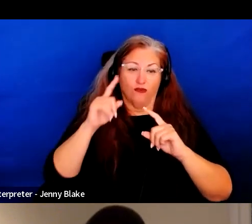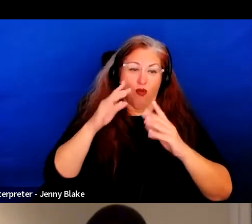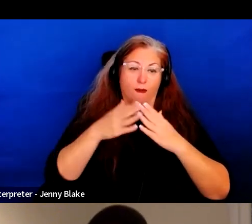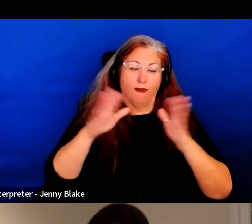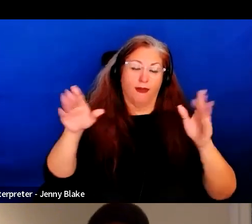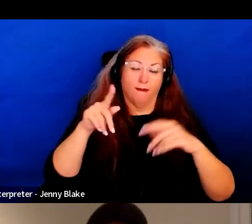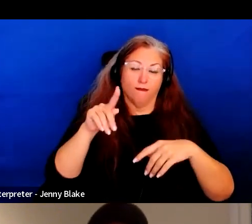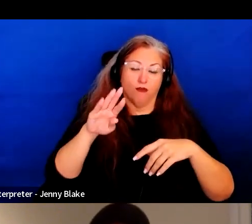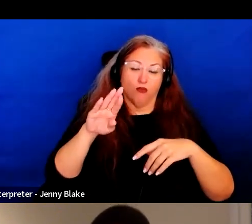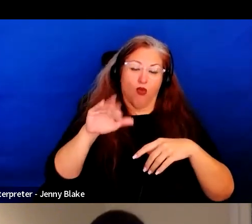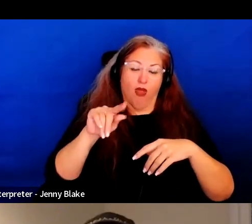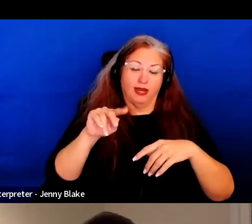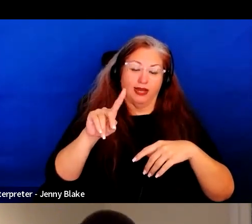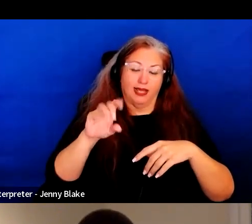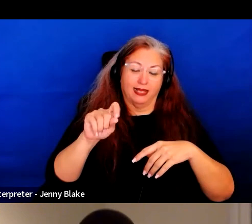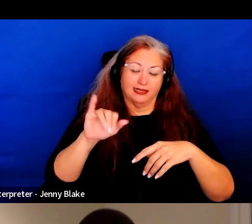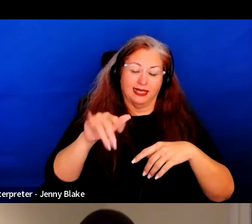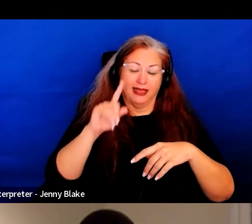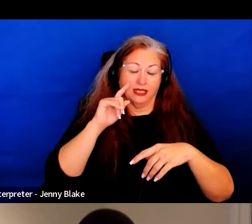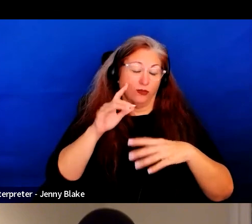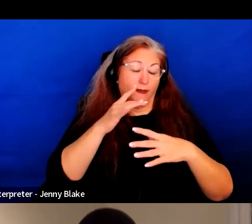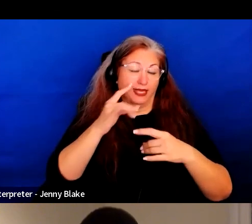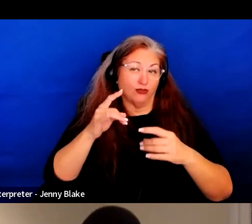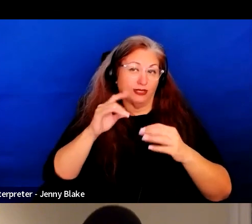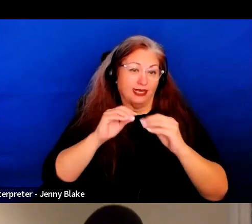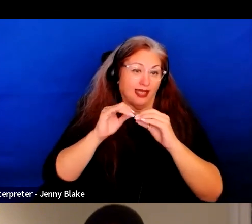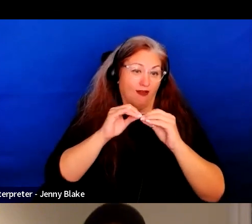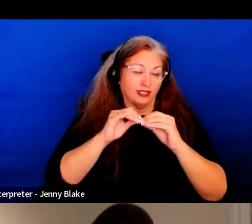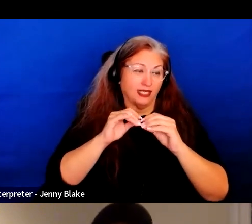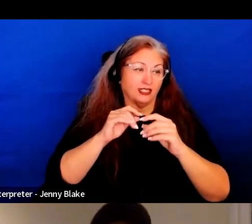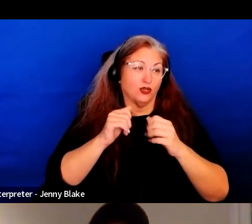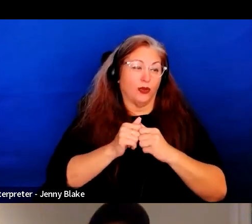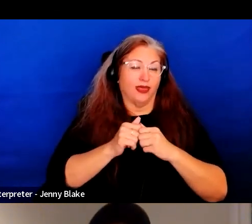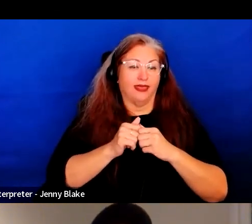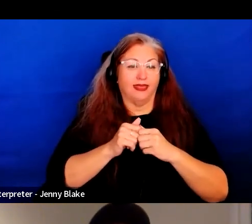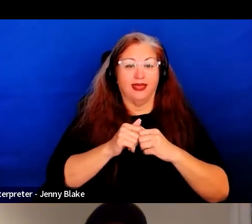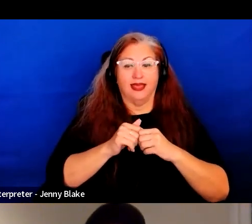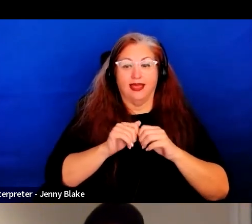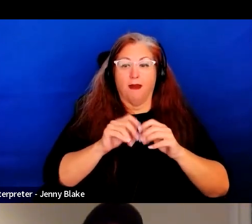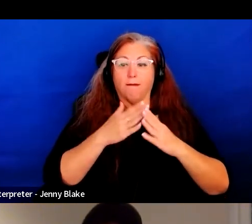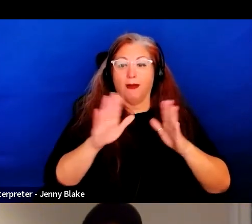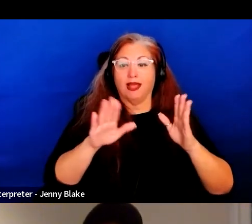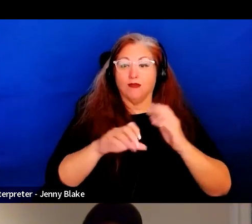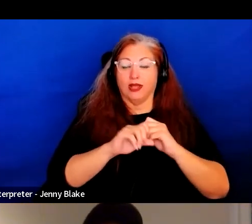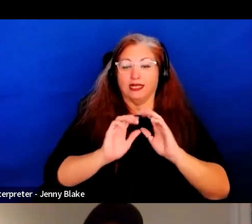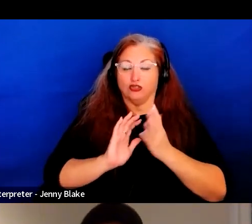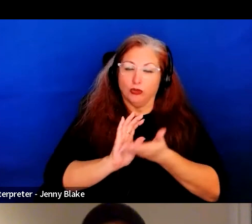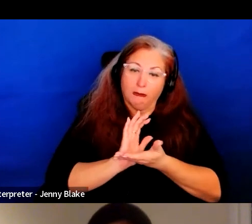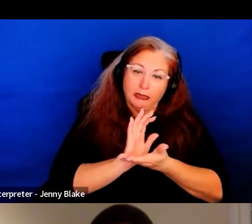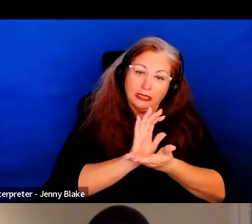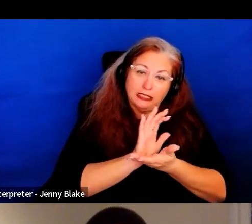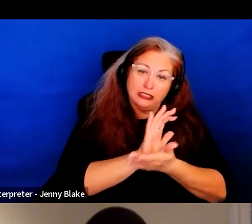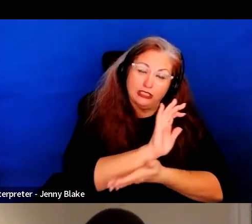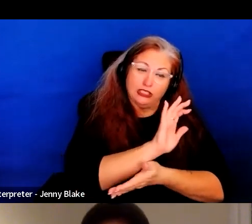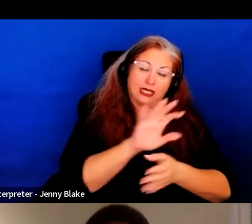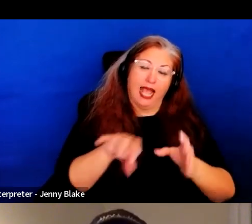broadcasting. I think that there have been really interesting conversations around pushing public broadcasting outside of the